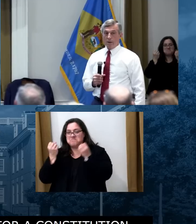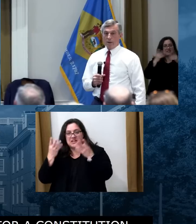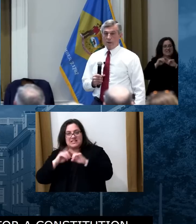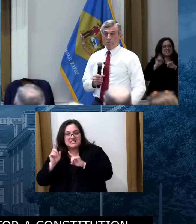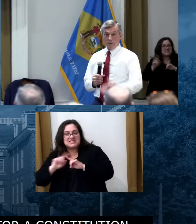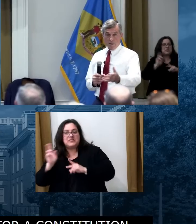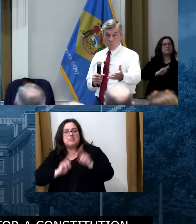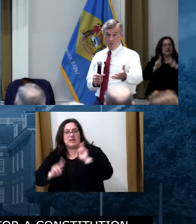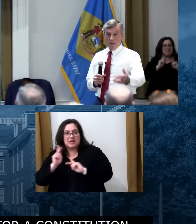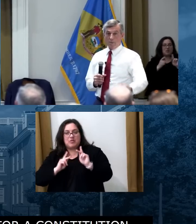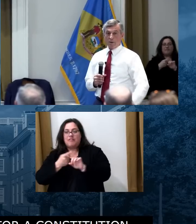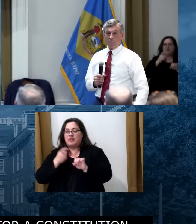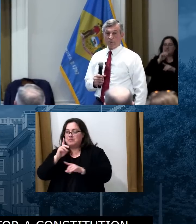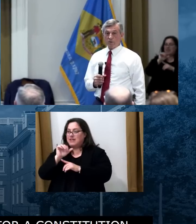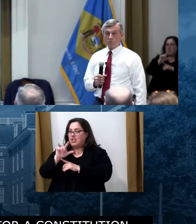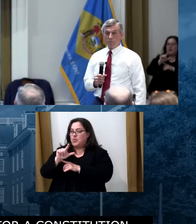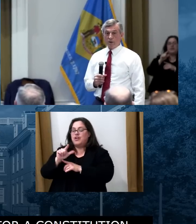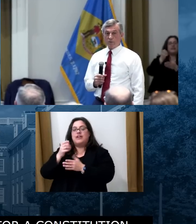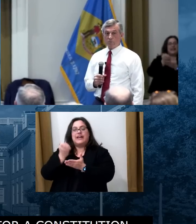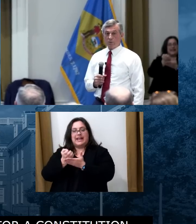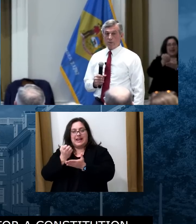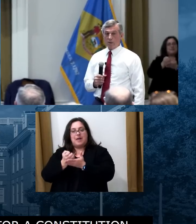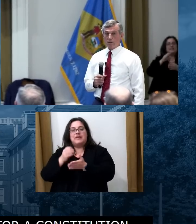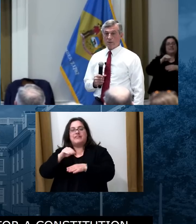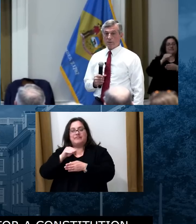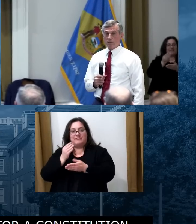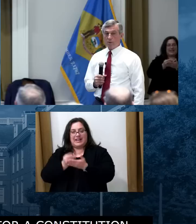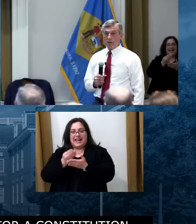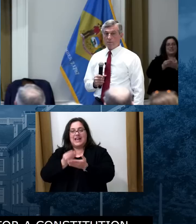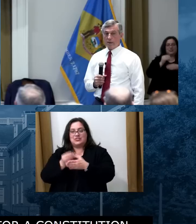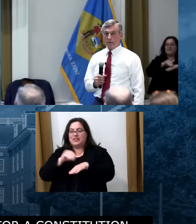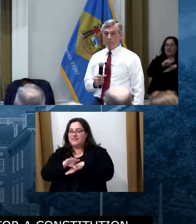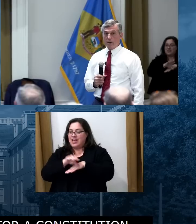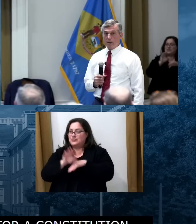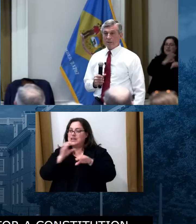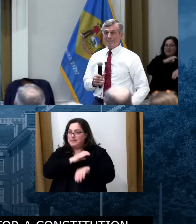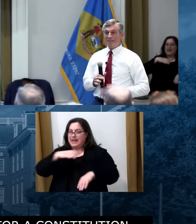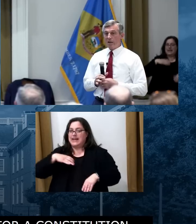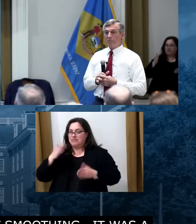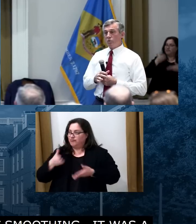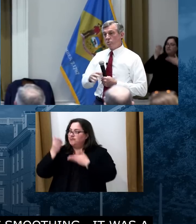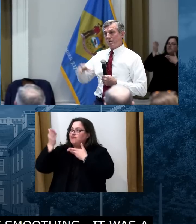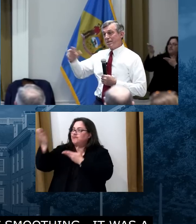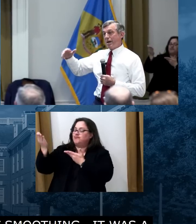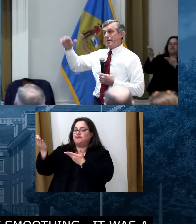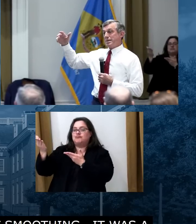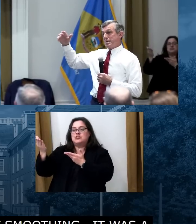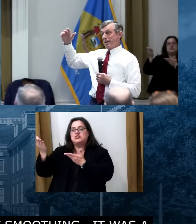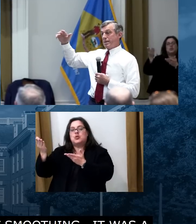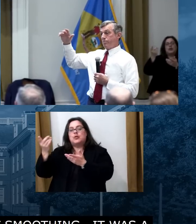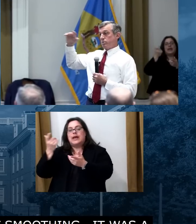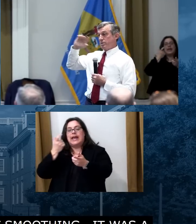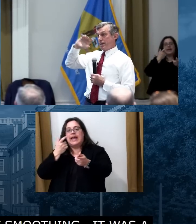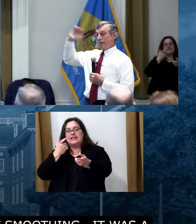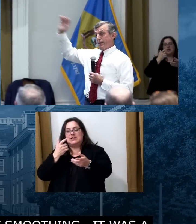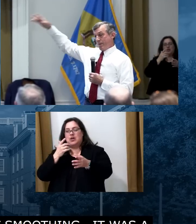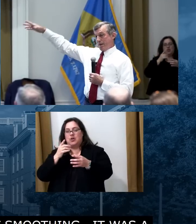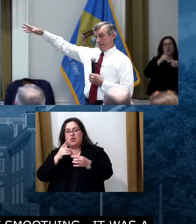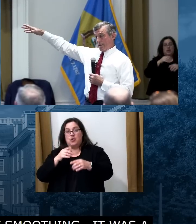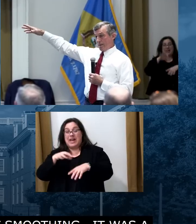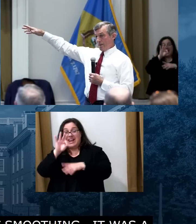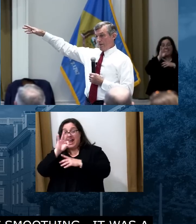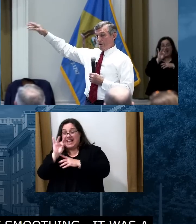of the Delaware Economic and Financial Advisory Committee and sanctioned by that committee. And instead of using the